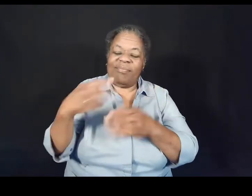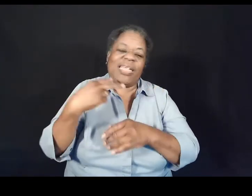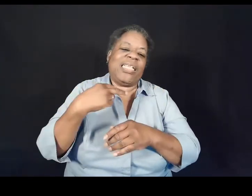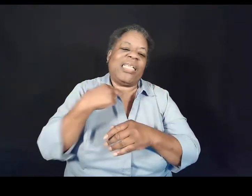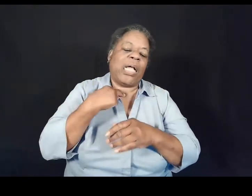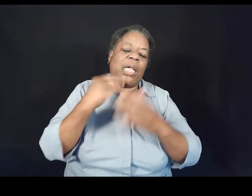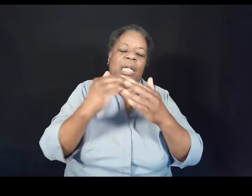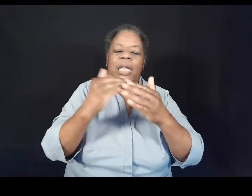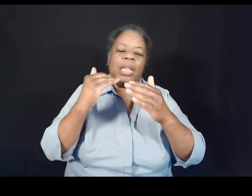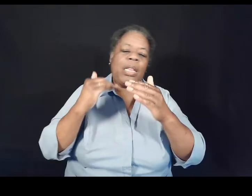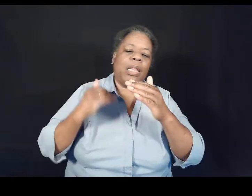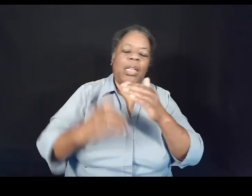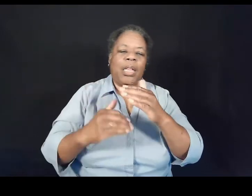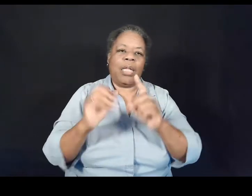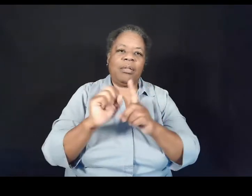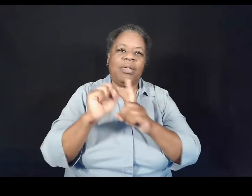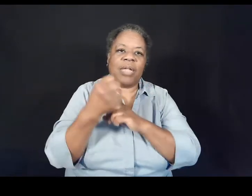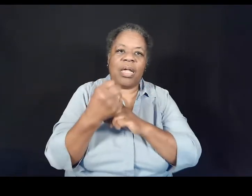of society.